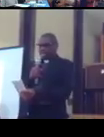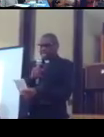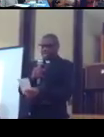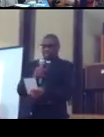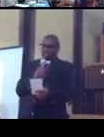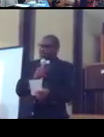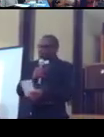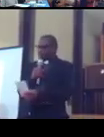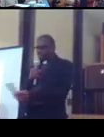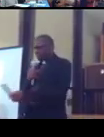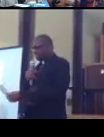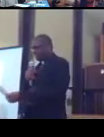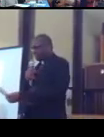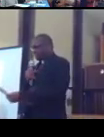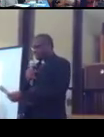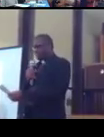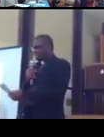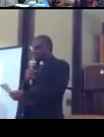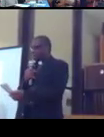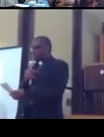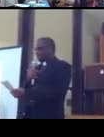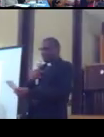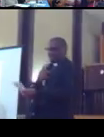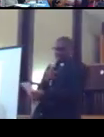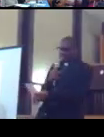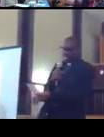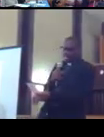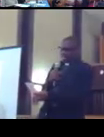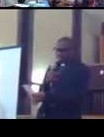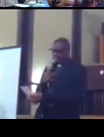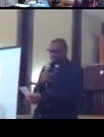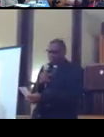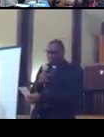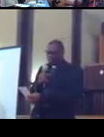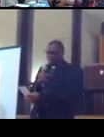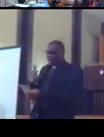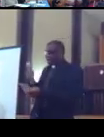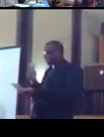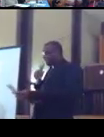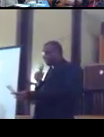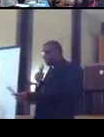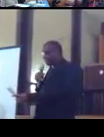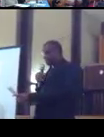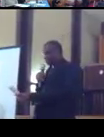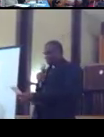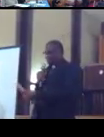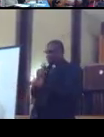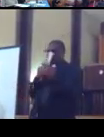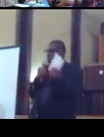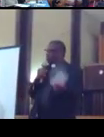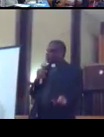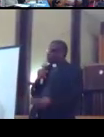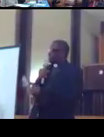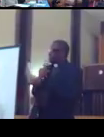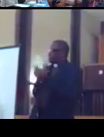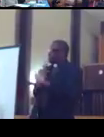I'm sure you contacted local churches in doing this, but St. Philip's wasn't contacted. I found out about this